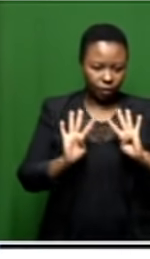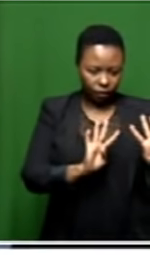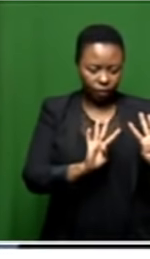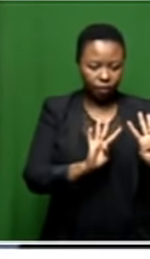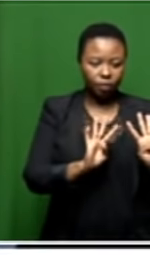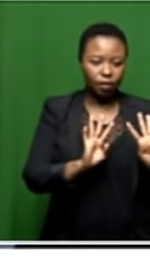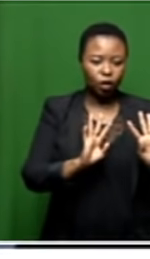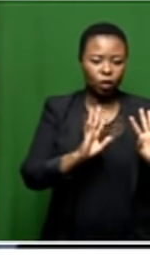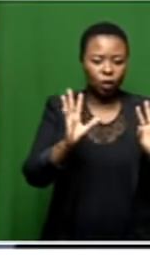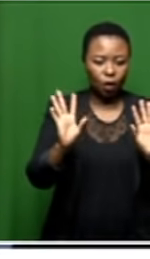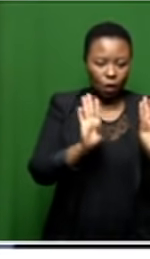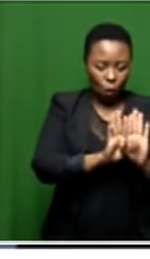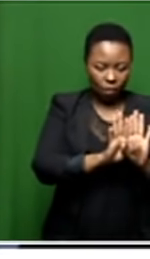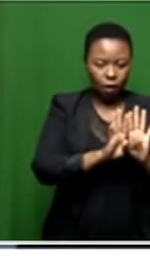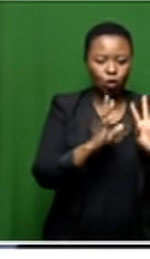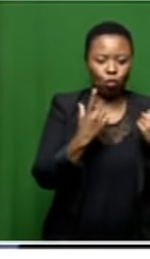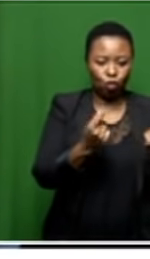now that is being